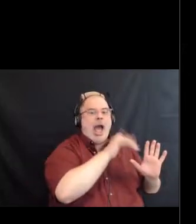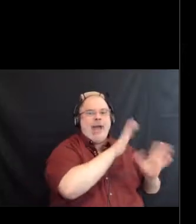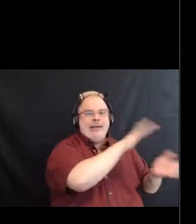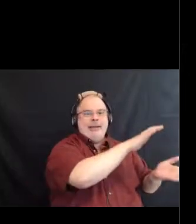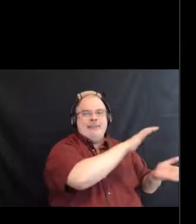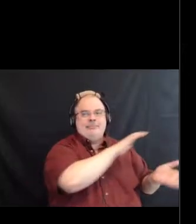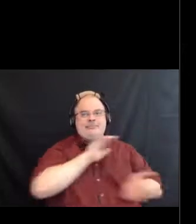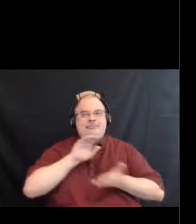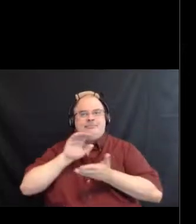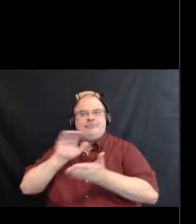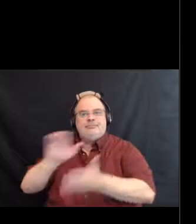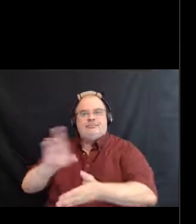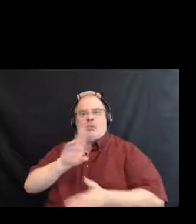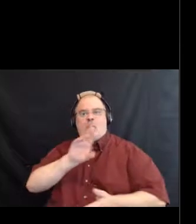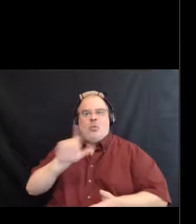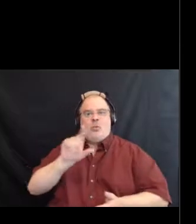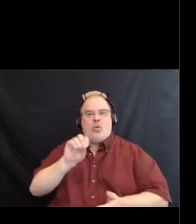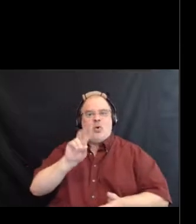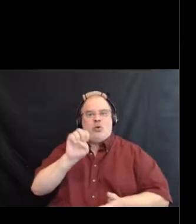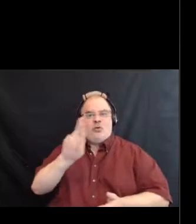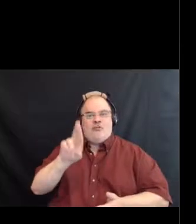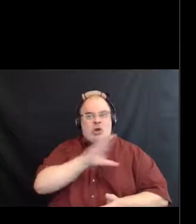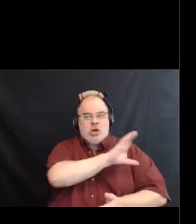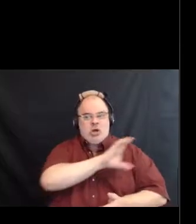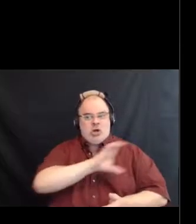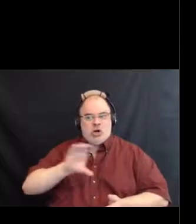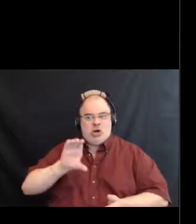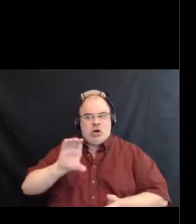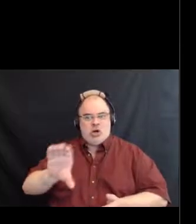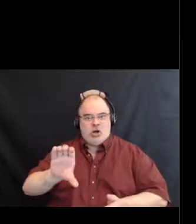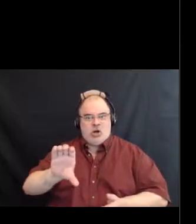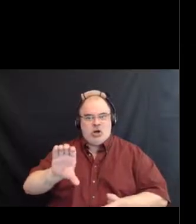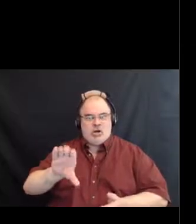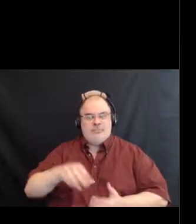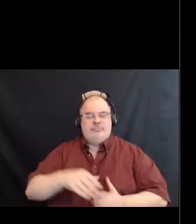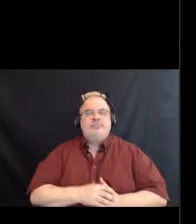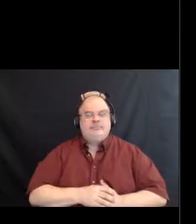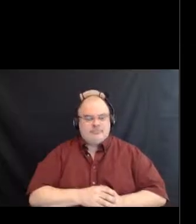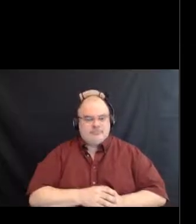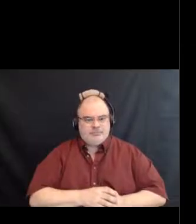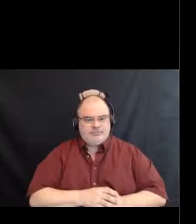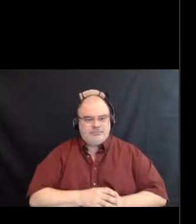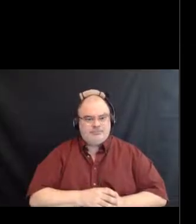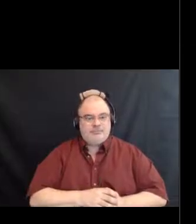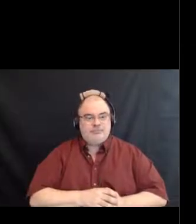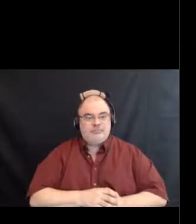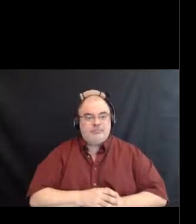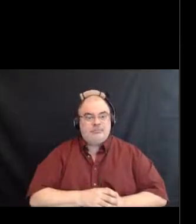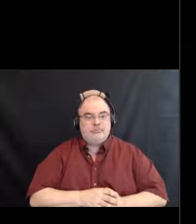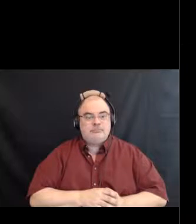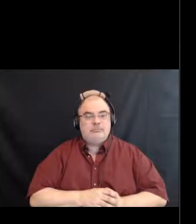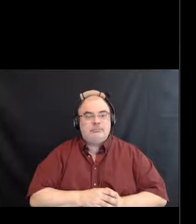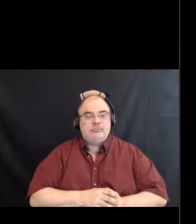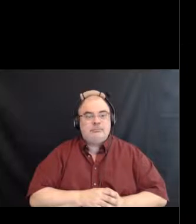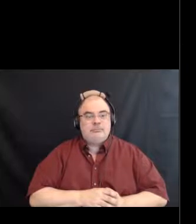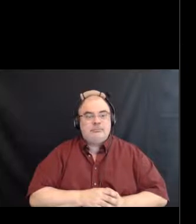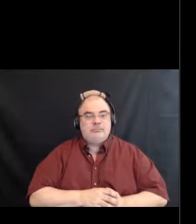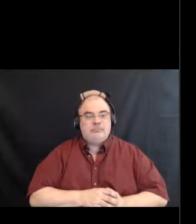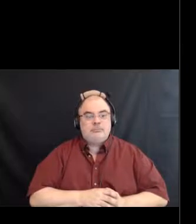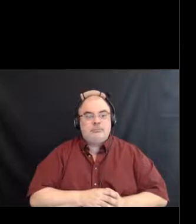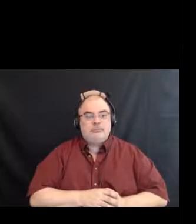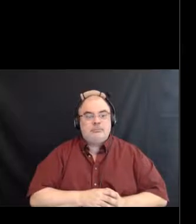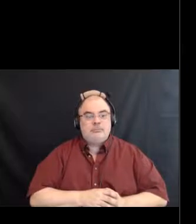529 college savings plans. They can donate or contribute those to an ABLE account. Also, contributions